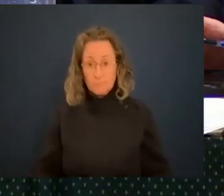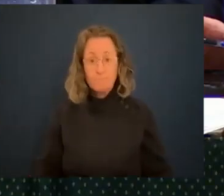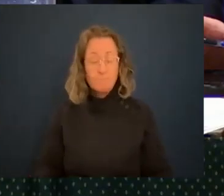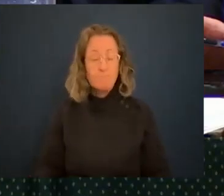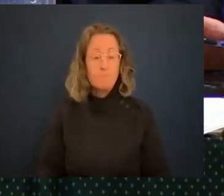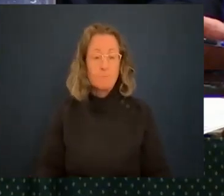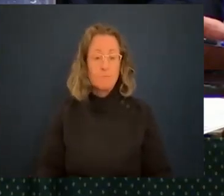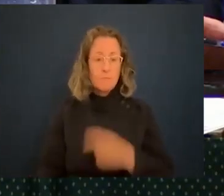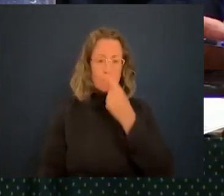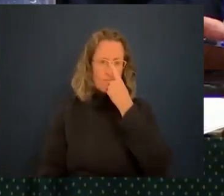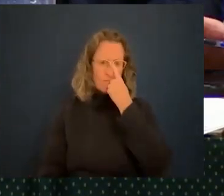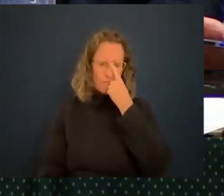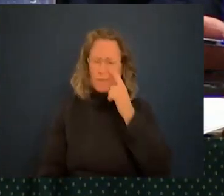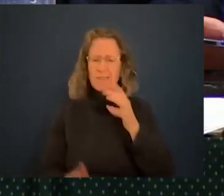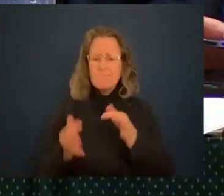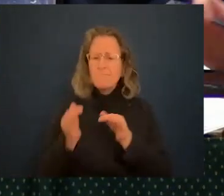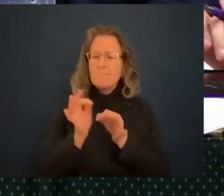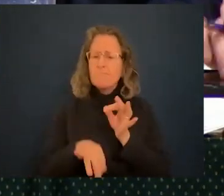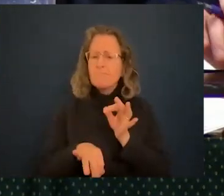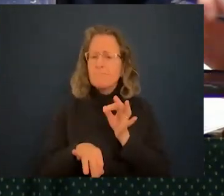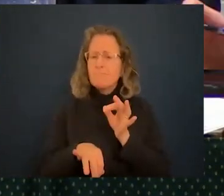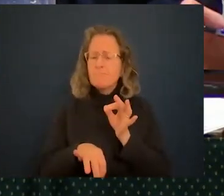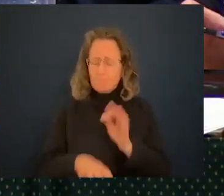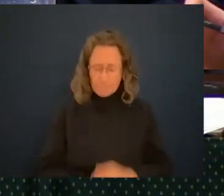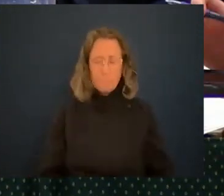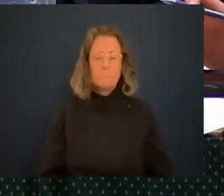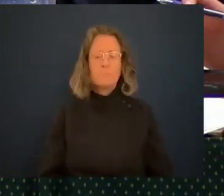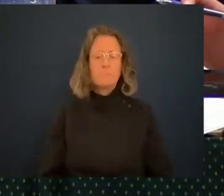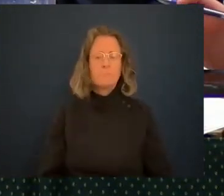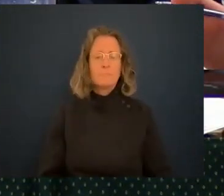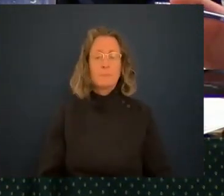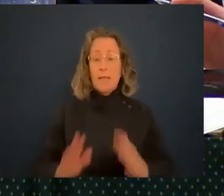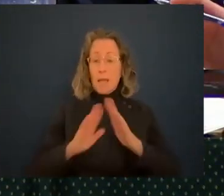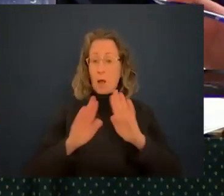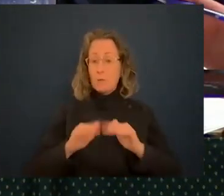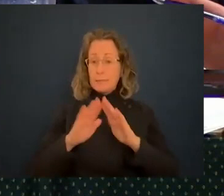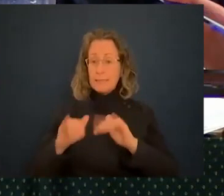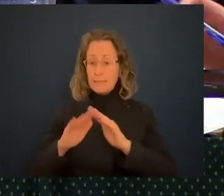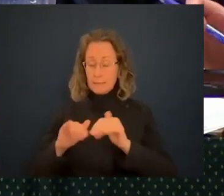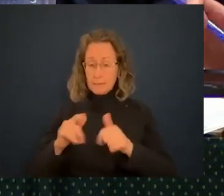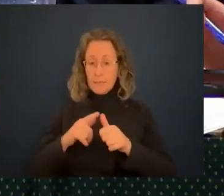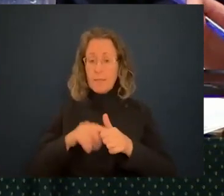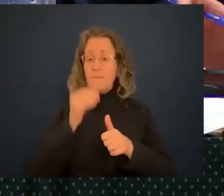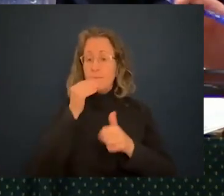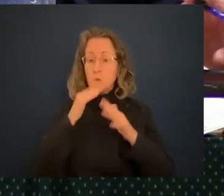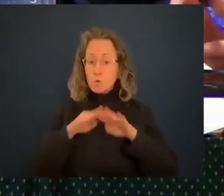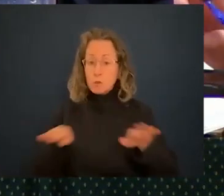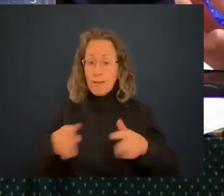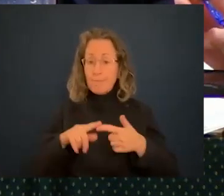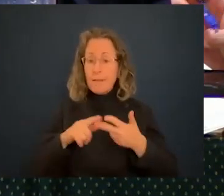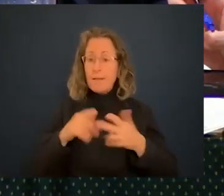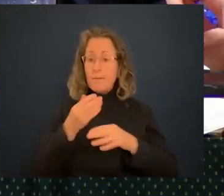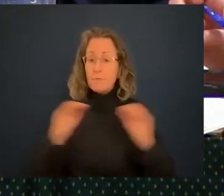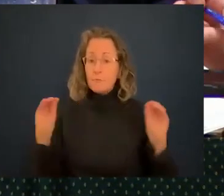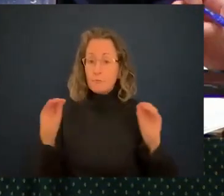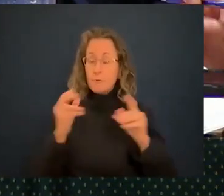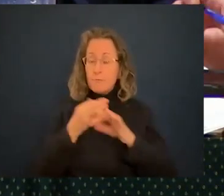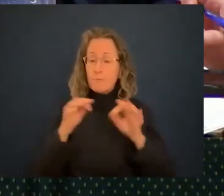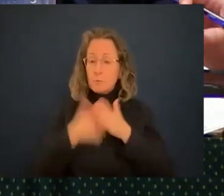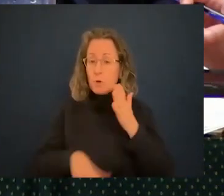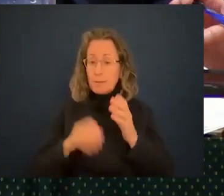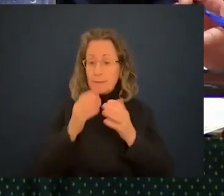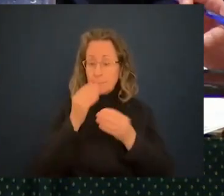it's it's pretty simple okay okay housing food shelves free meals Community Gardens